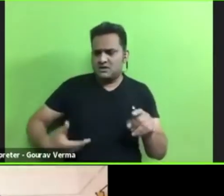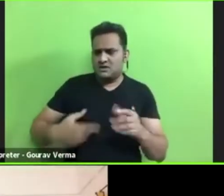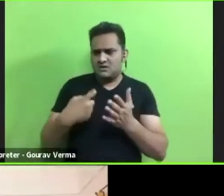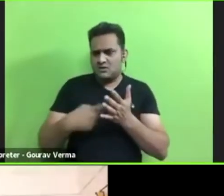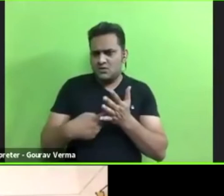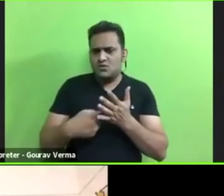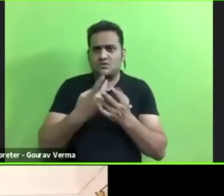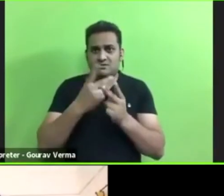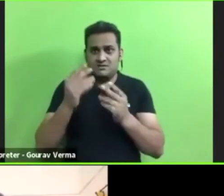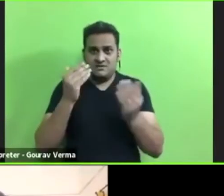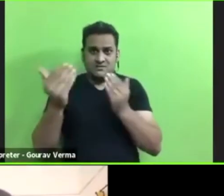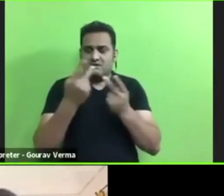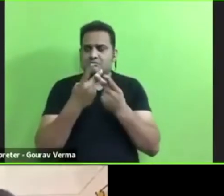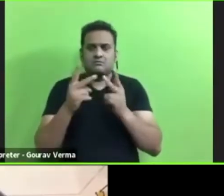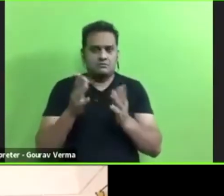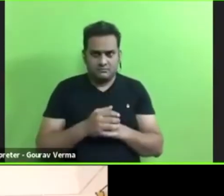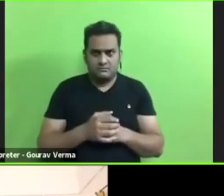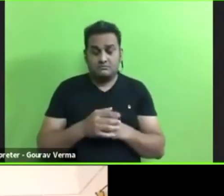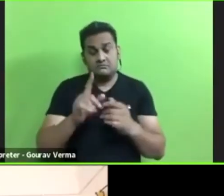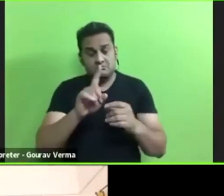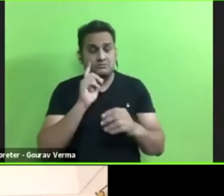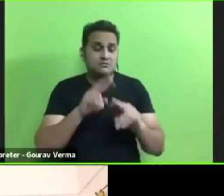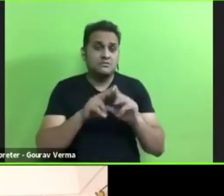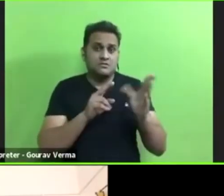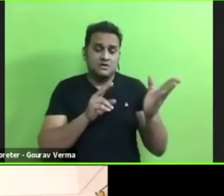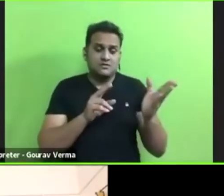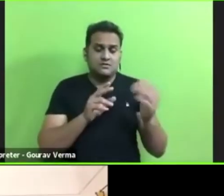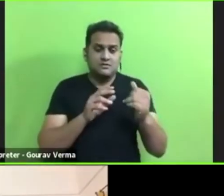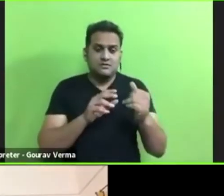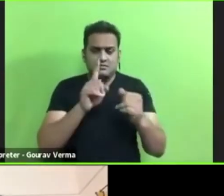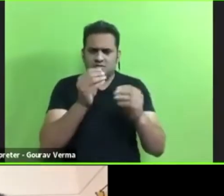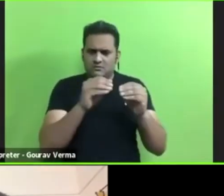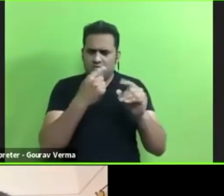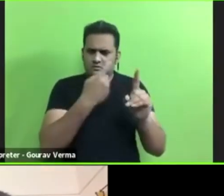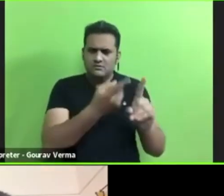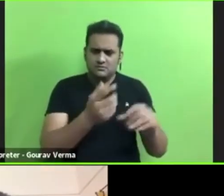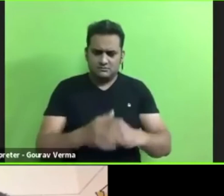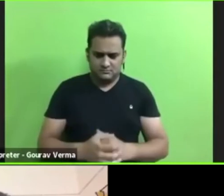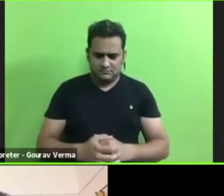compared to this. That's it. But if you look at one more thing, right?